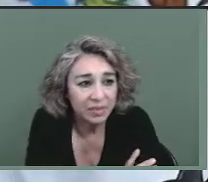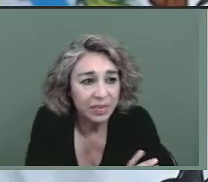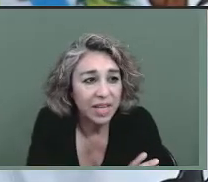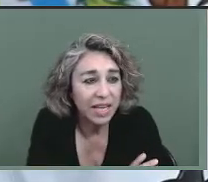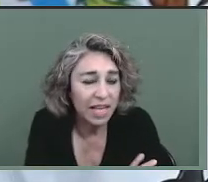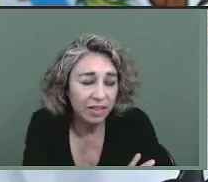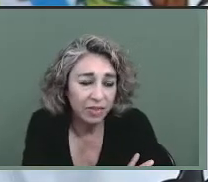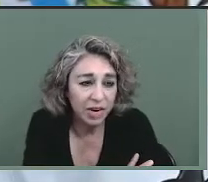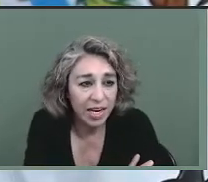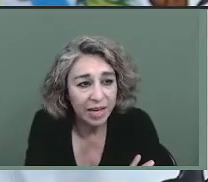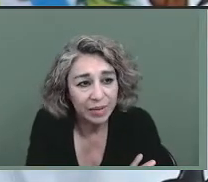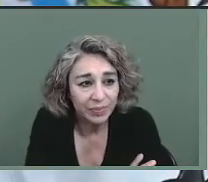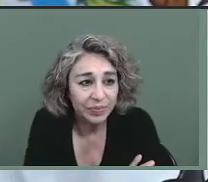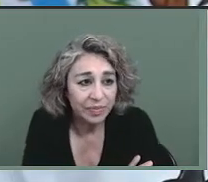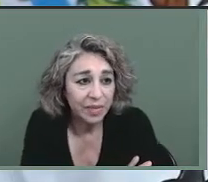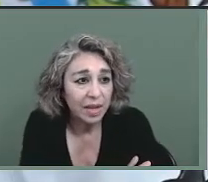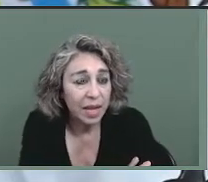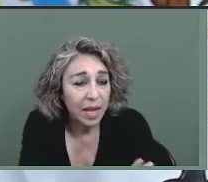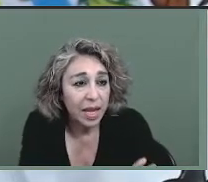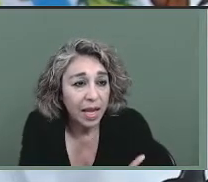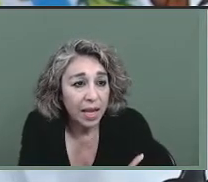sale in California.